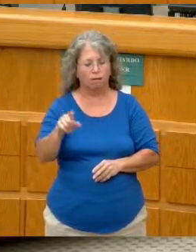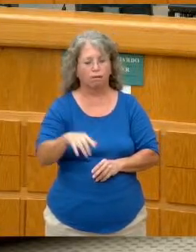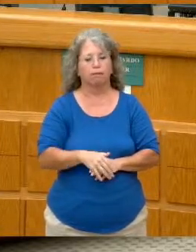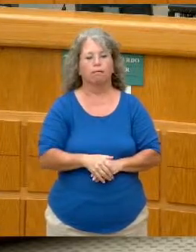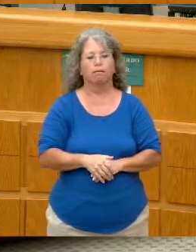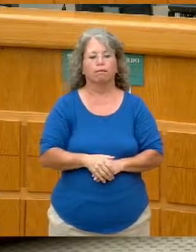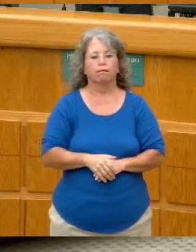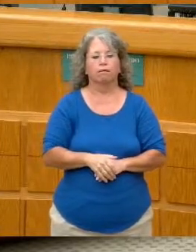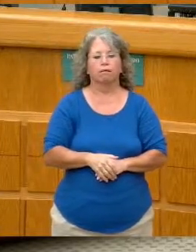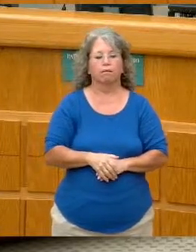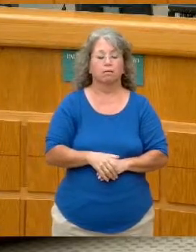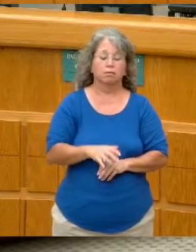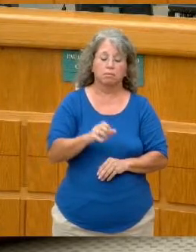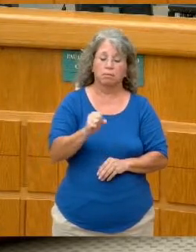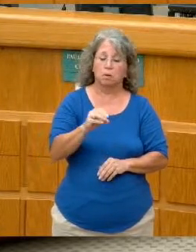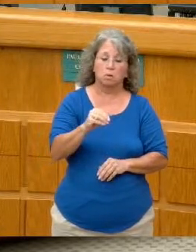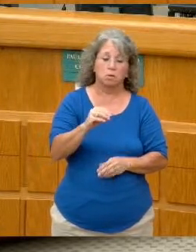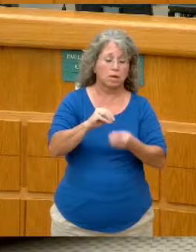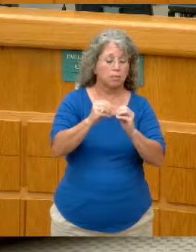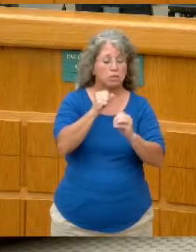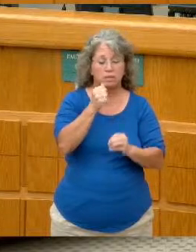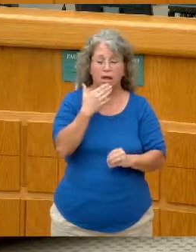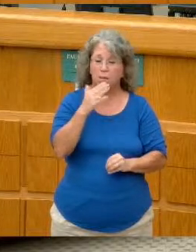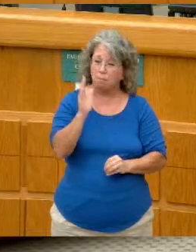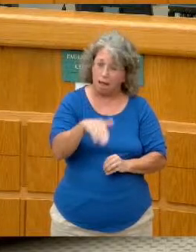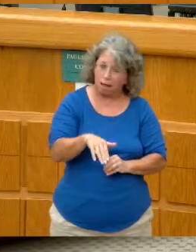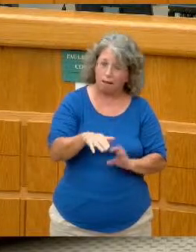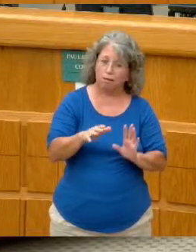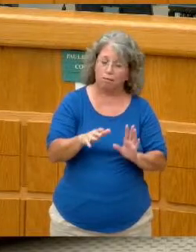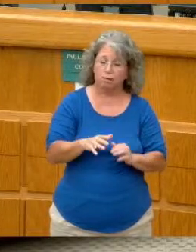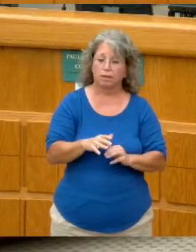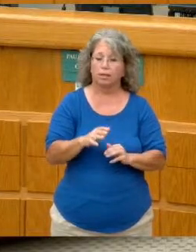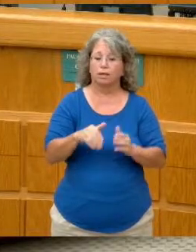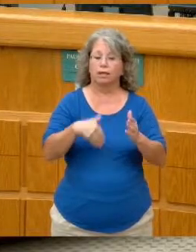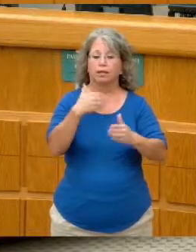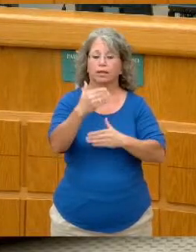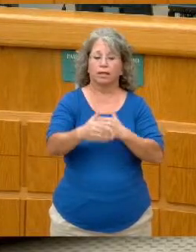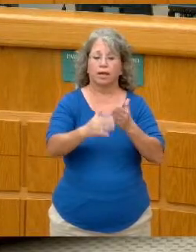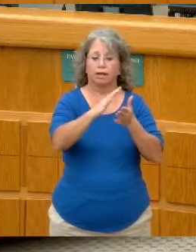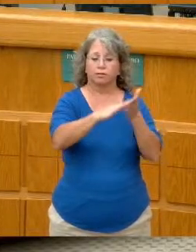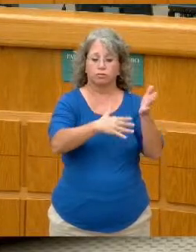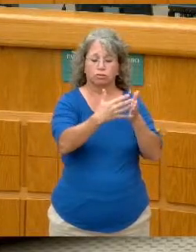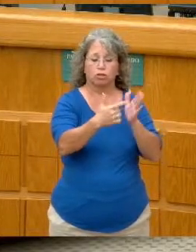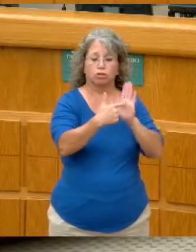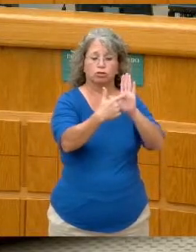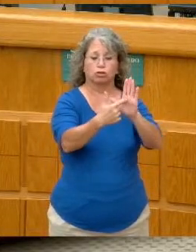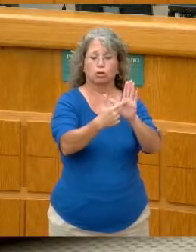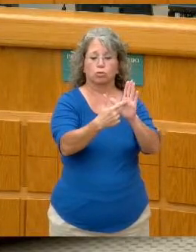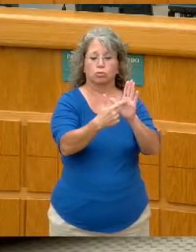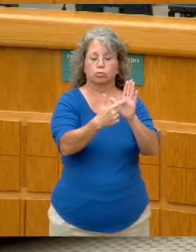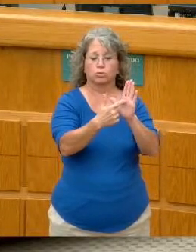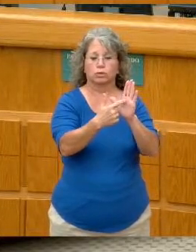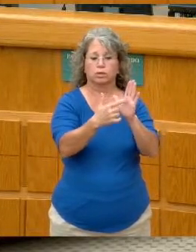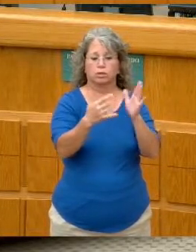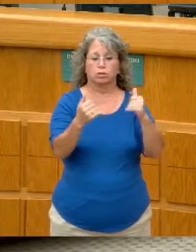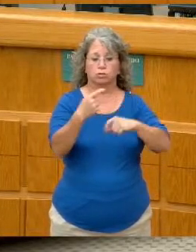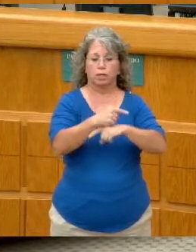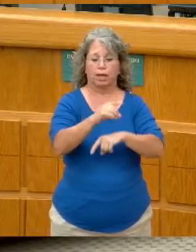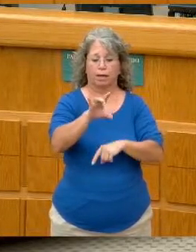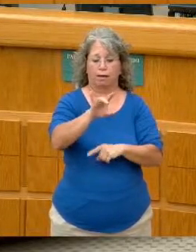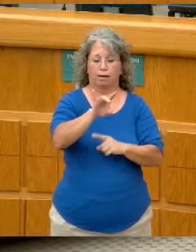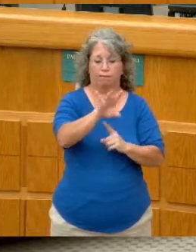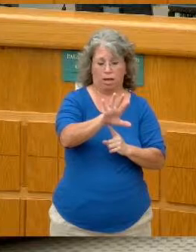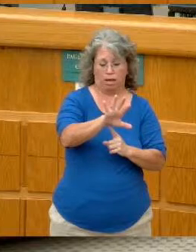So that number's not bad. This next chart shows us today's 85, and it shows us a little bit more